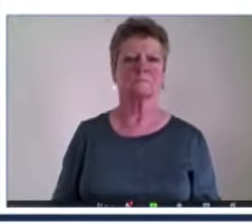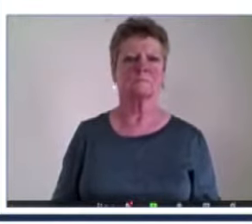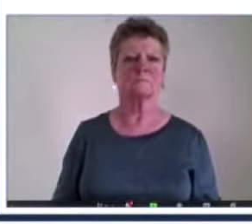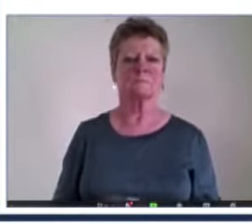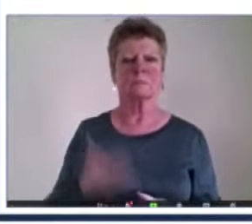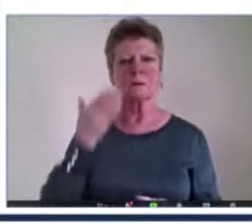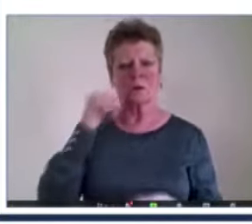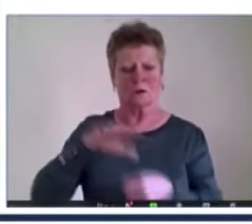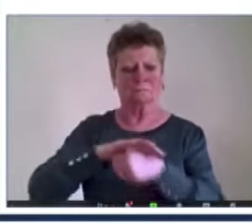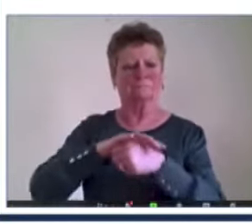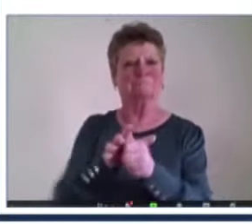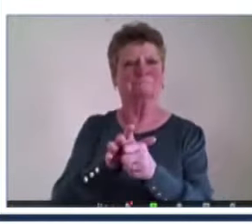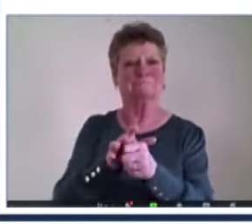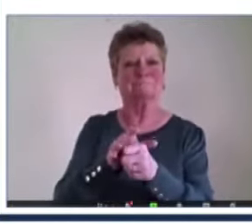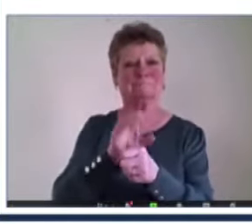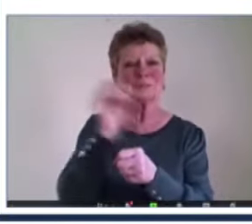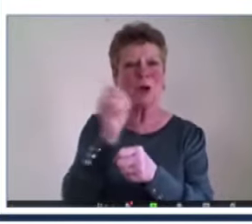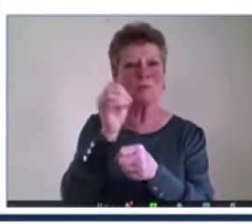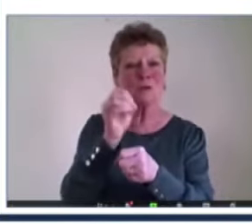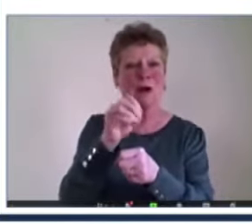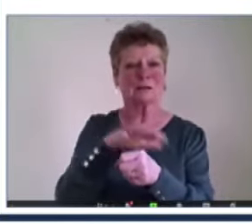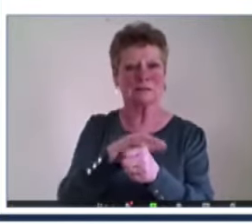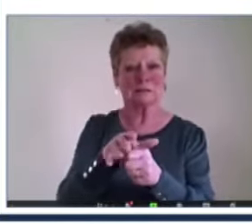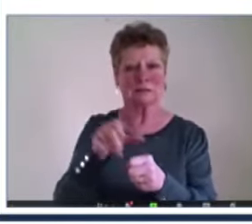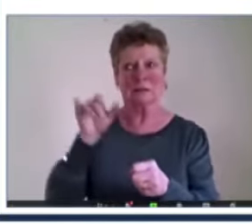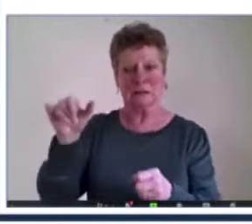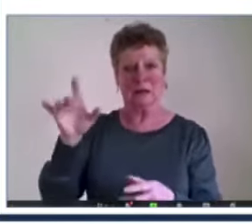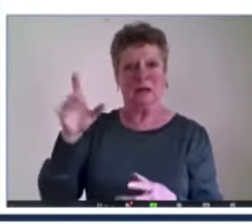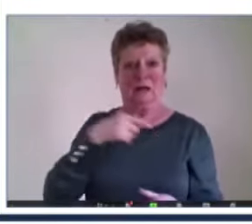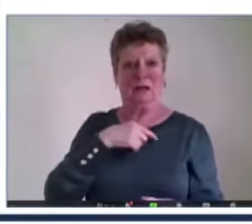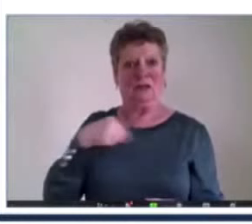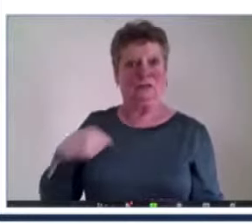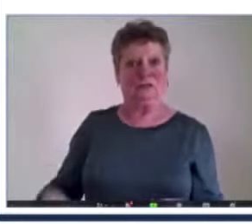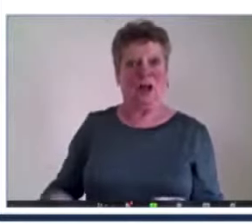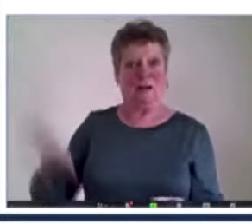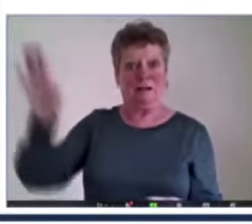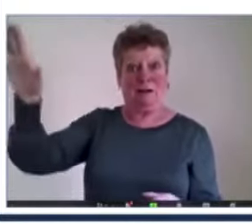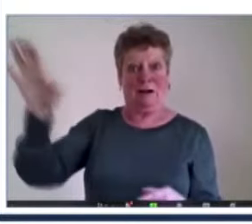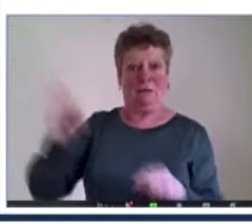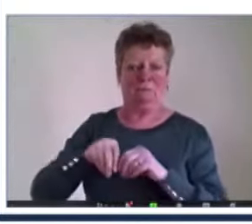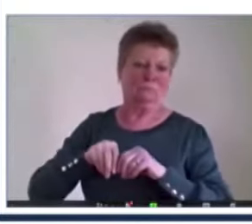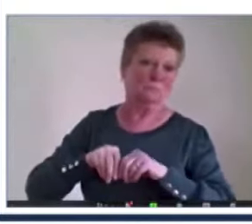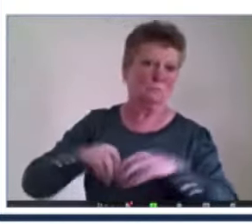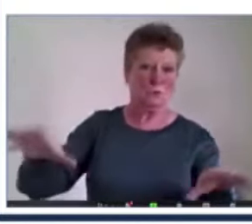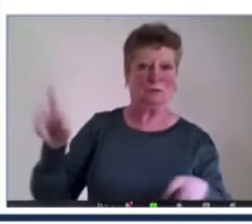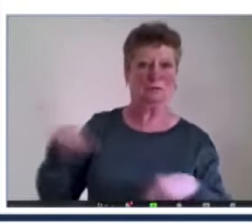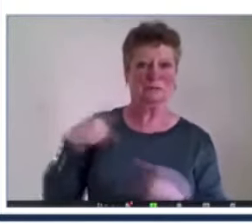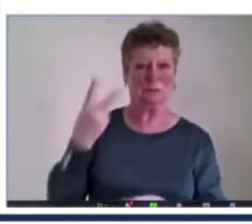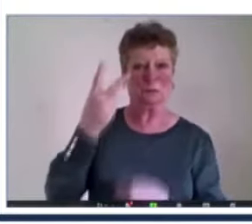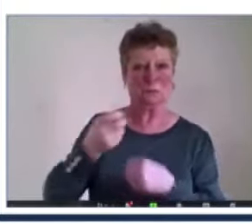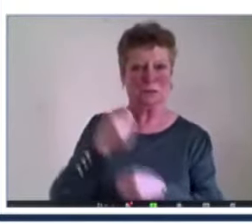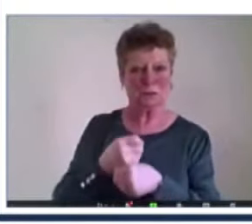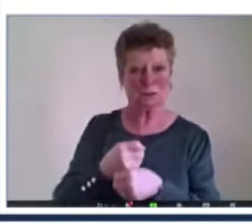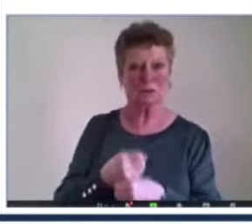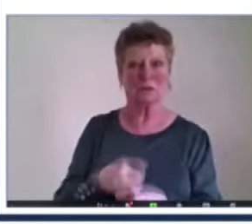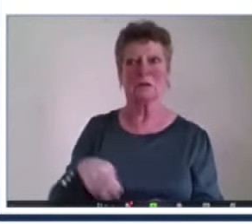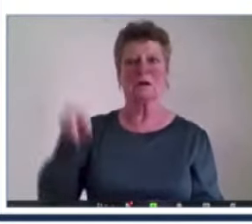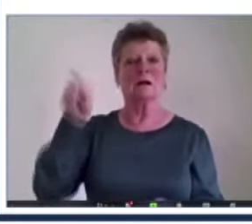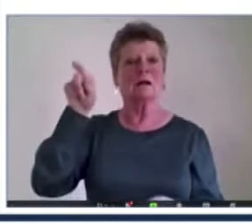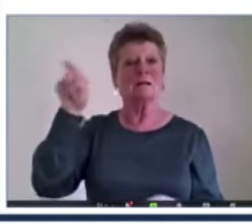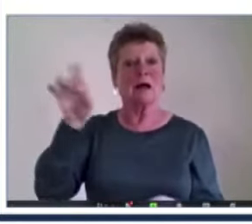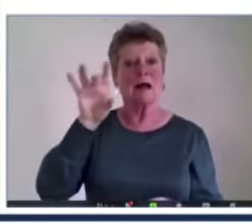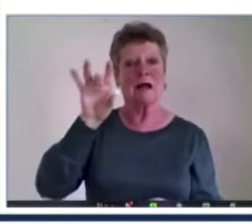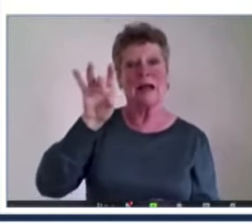Omicron variant is fueling China's biggest outbreak since the start of the pandemic 2 years ago, a population that is also 87%